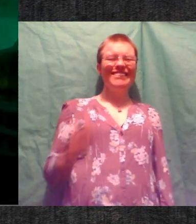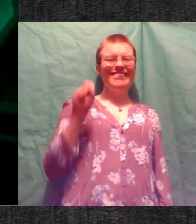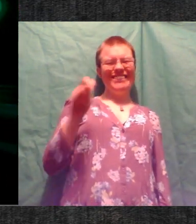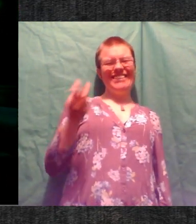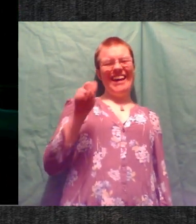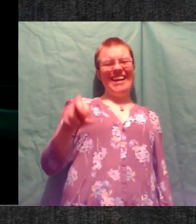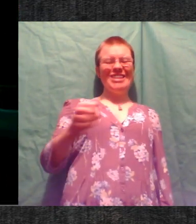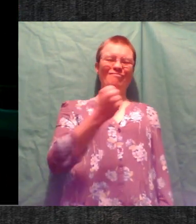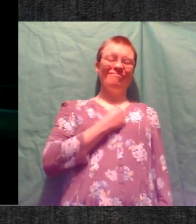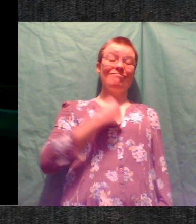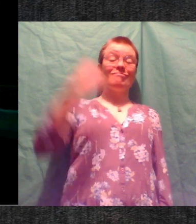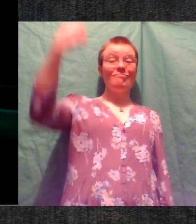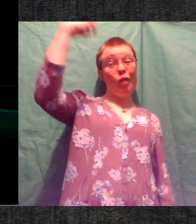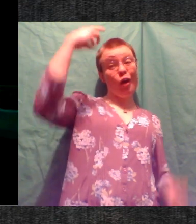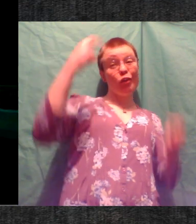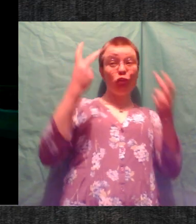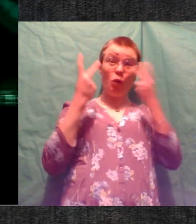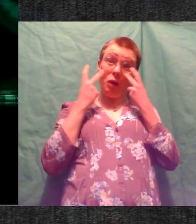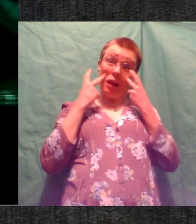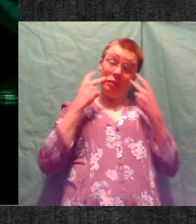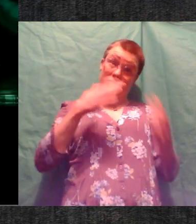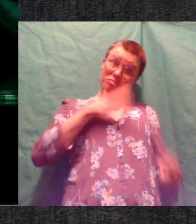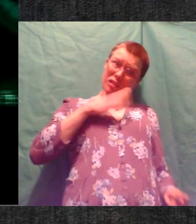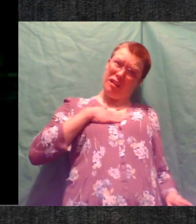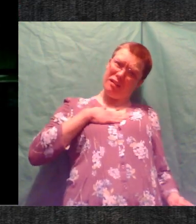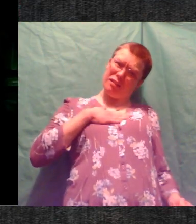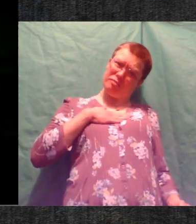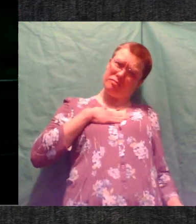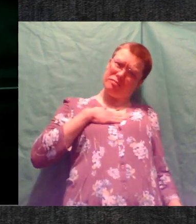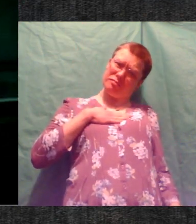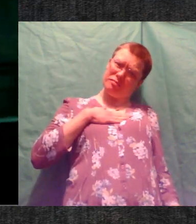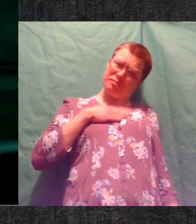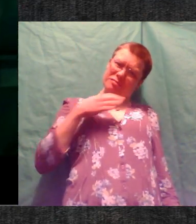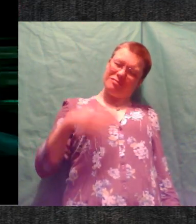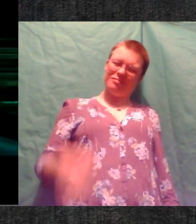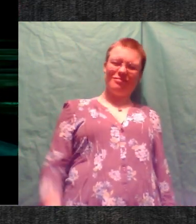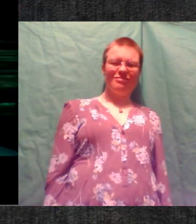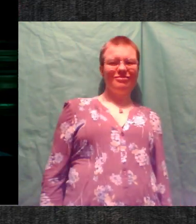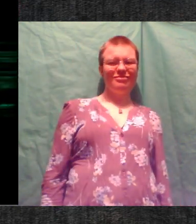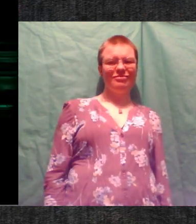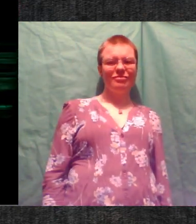Liquid! Snake! Did you like my sunglasses?